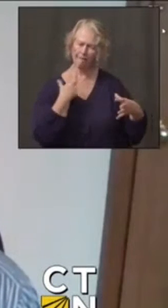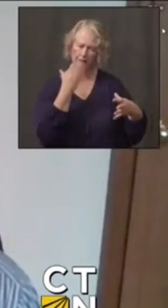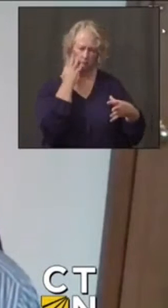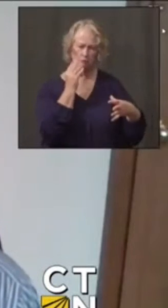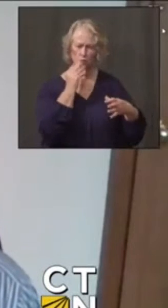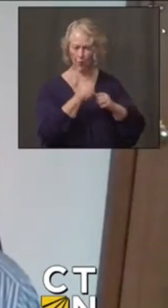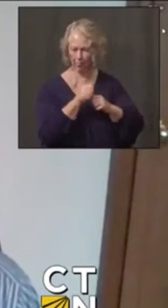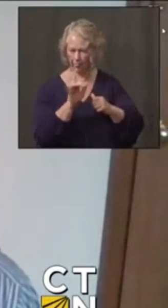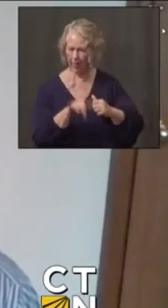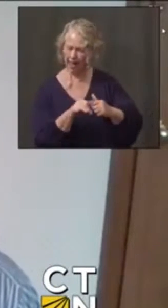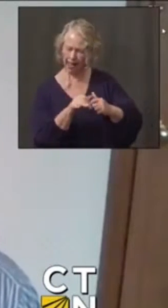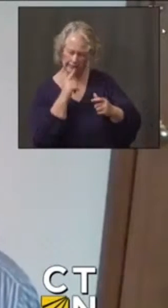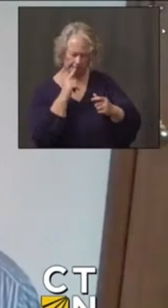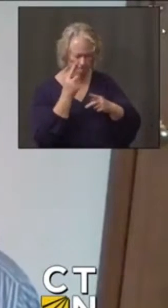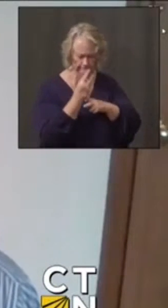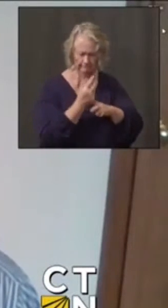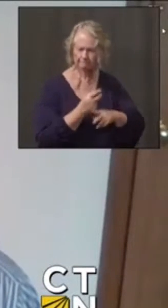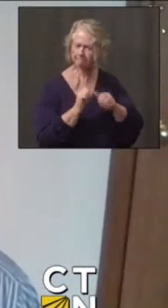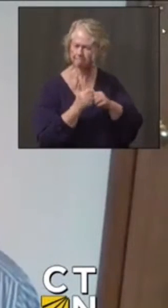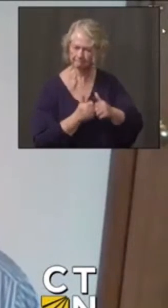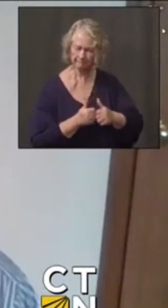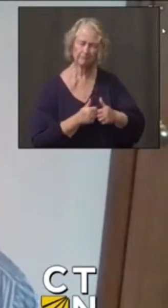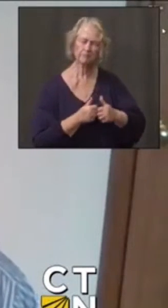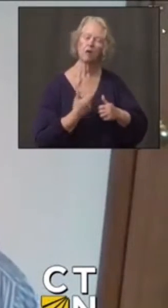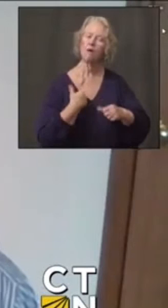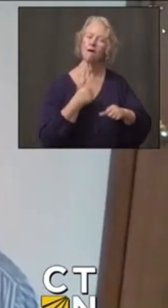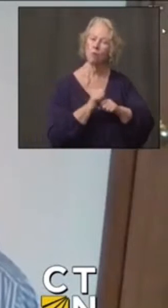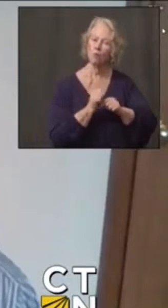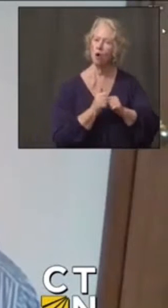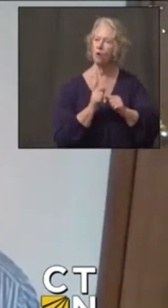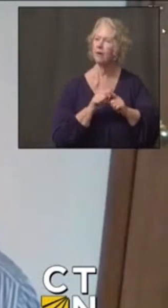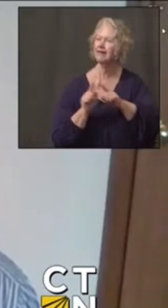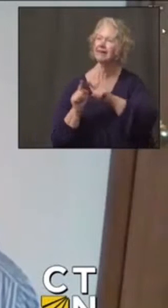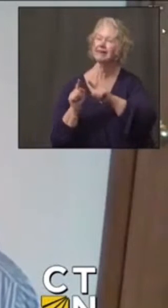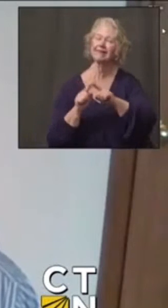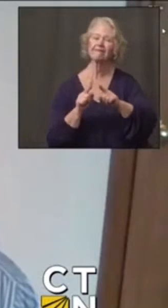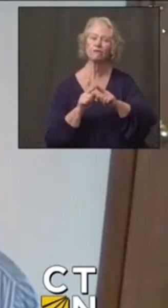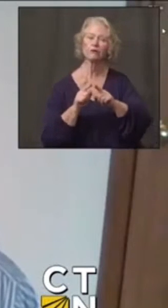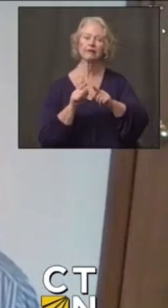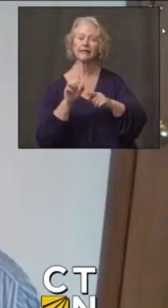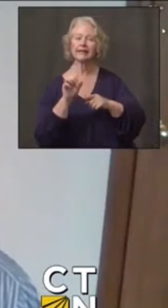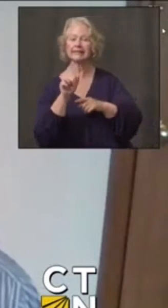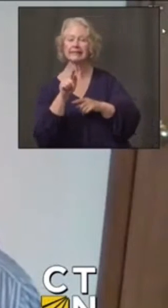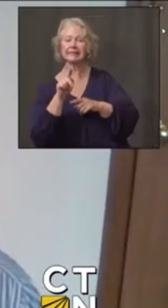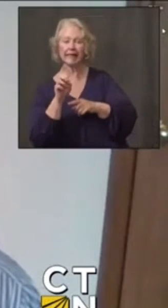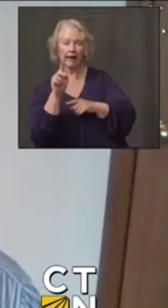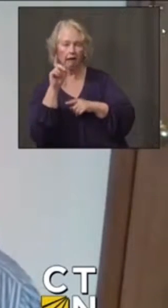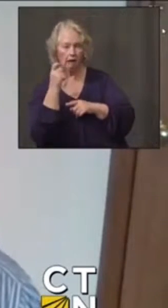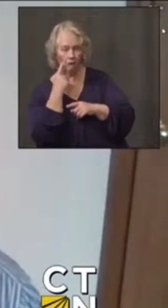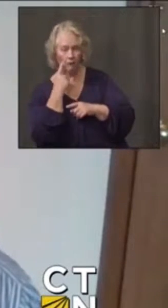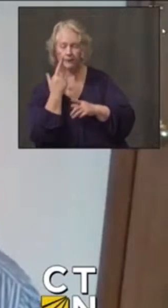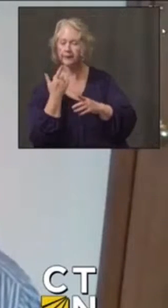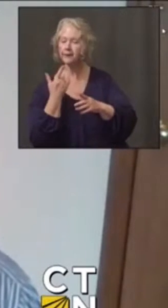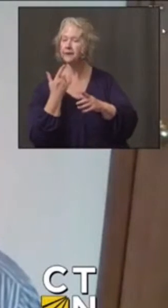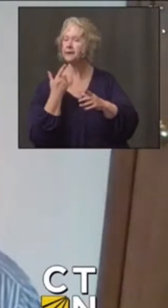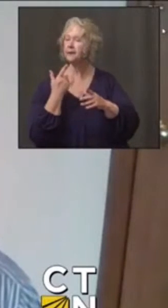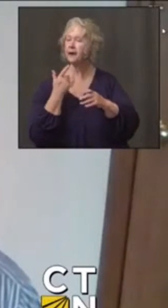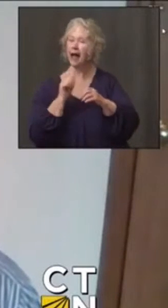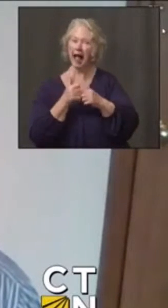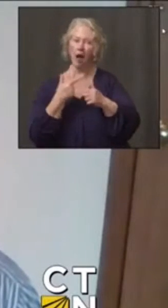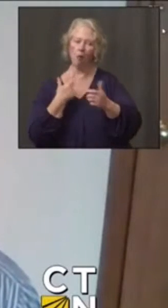be important to work with the authorities, with state governments and others to provide that supply